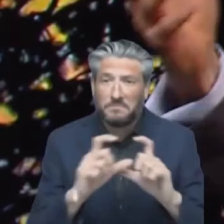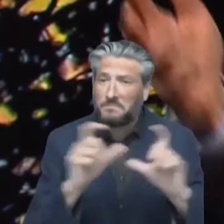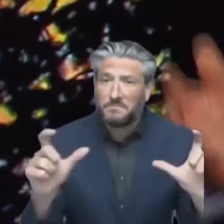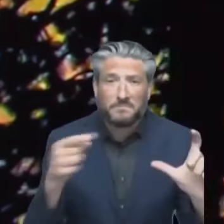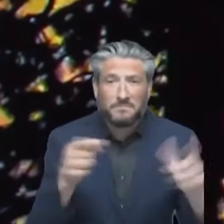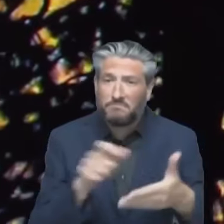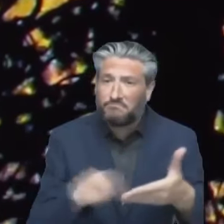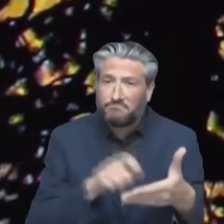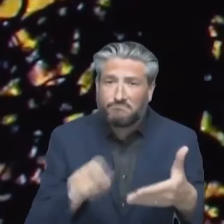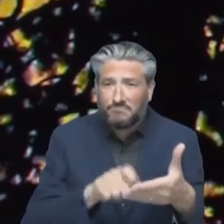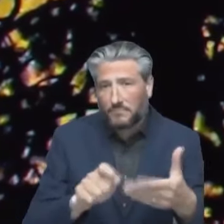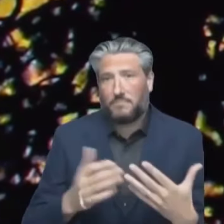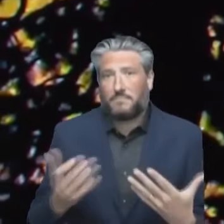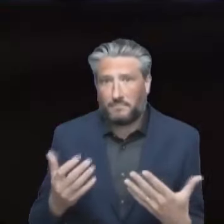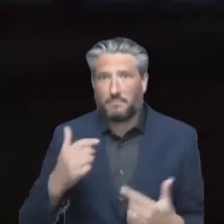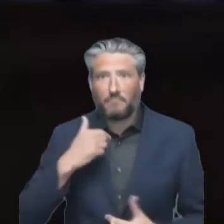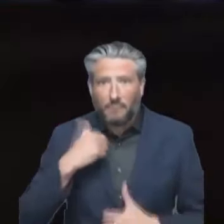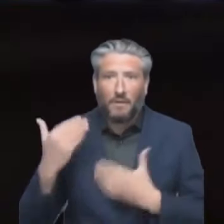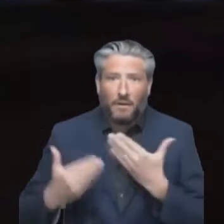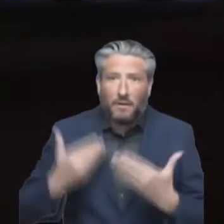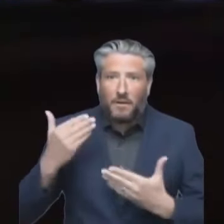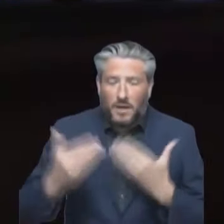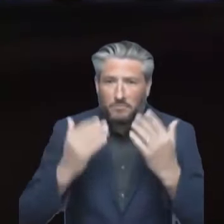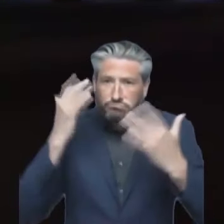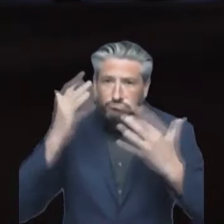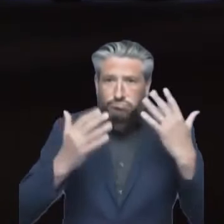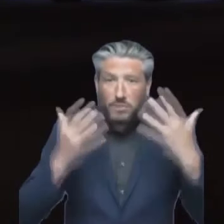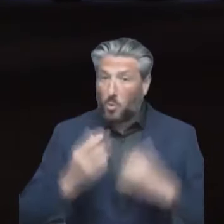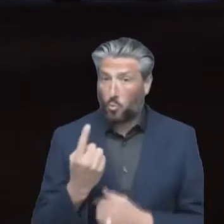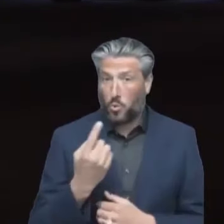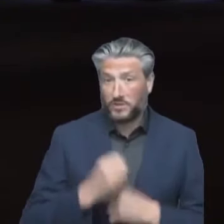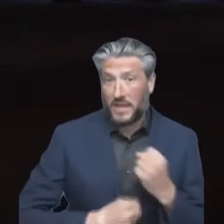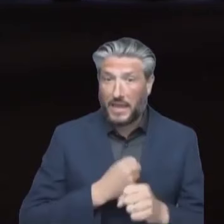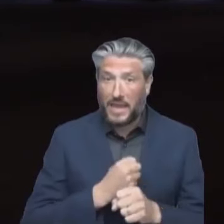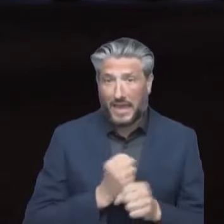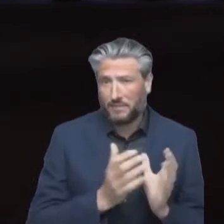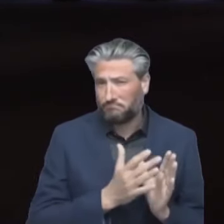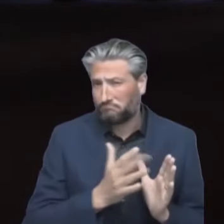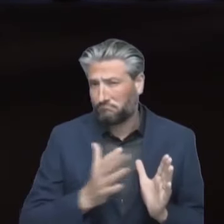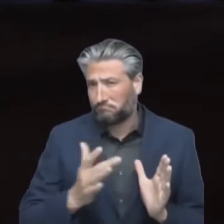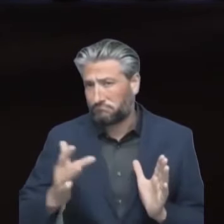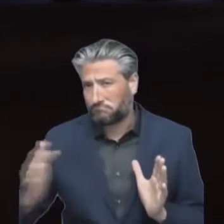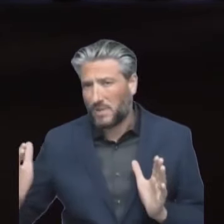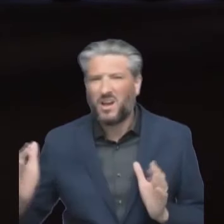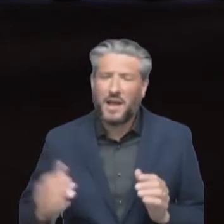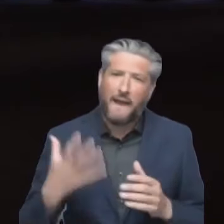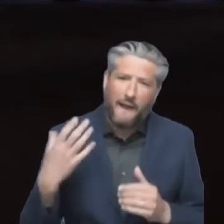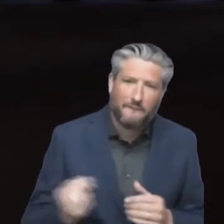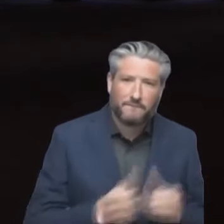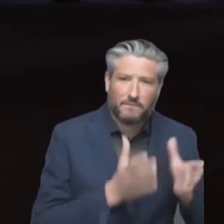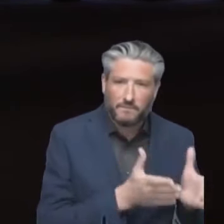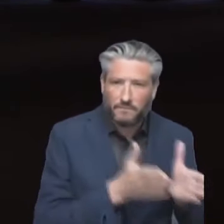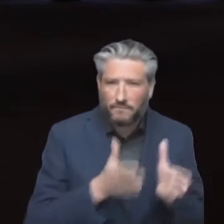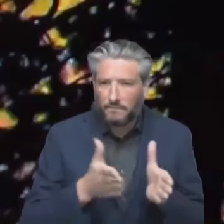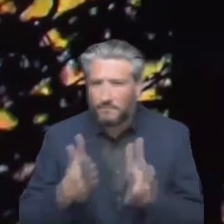of maturation which lasted over a year. Several stages were necessary for the conception of our purpose to be expressed